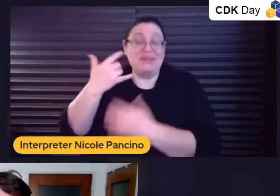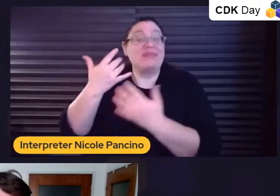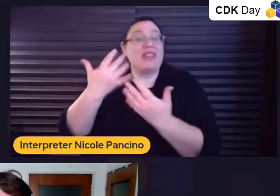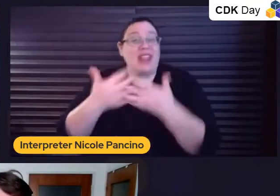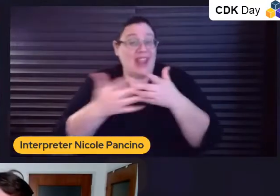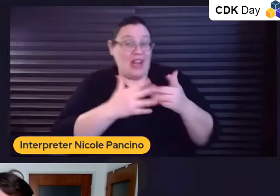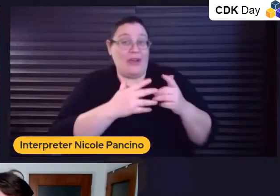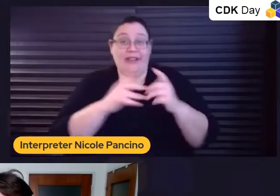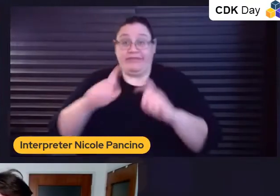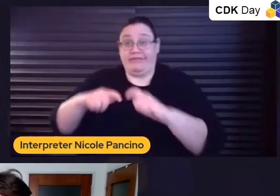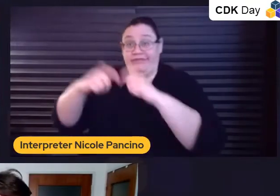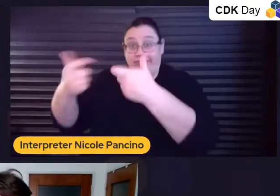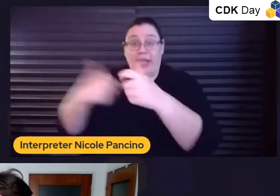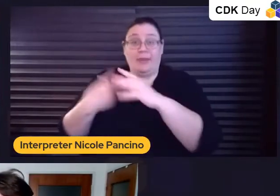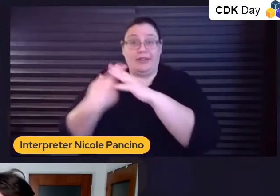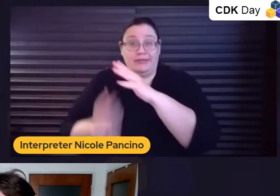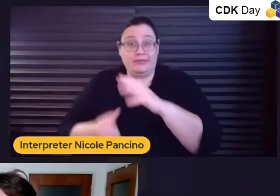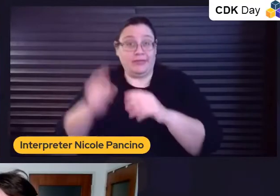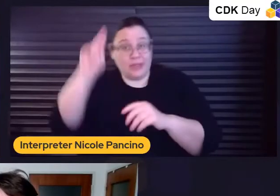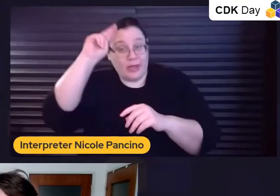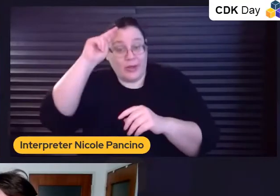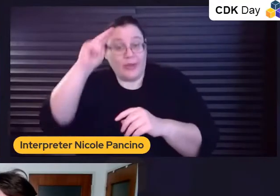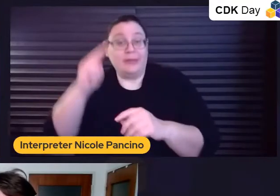to drop out. Nicole, you doing all right?